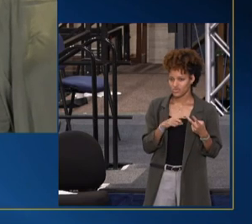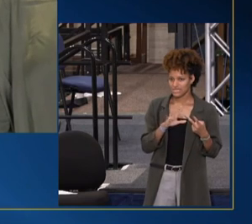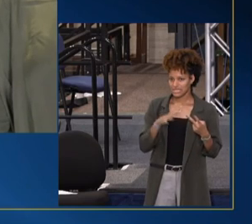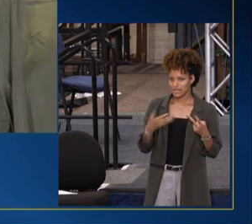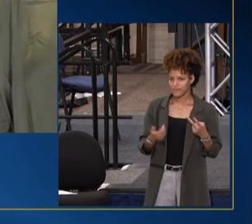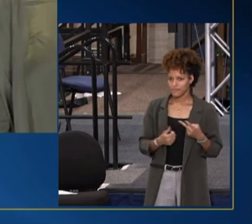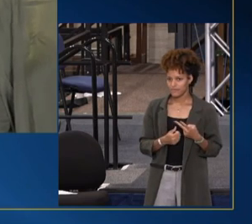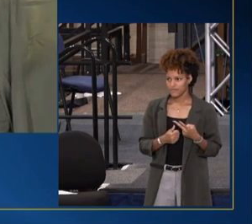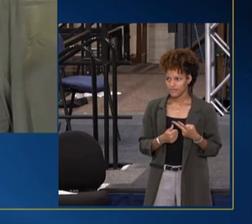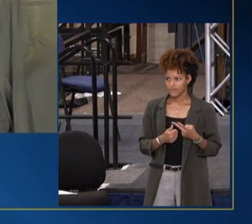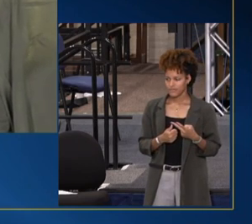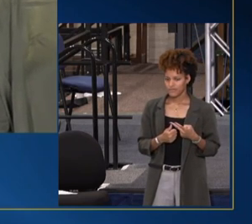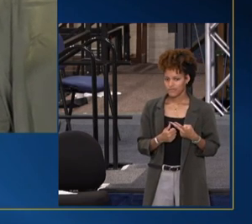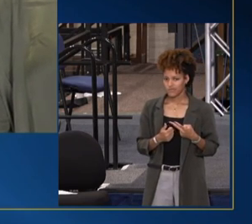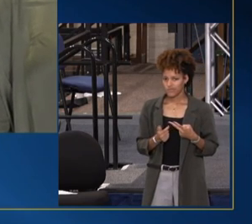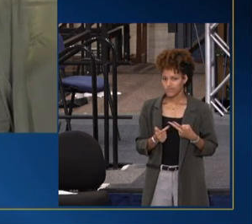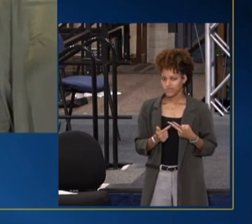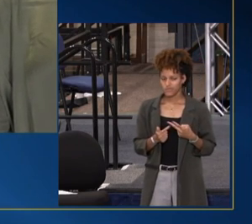die.